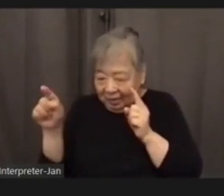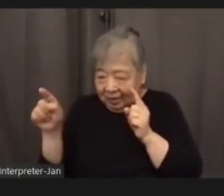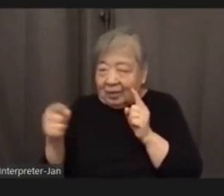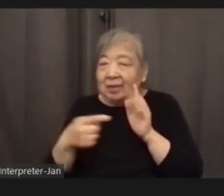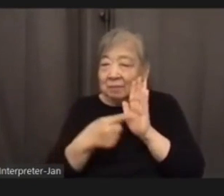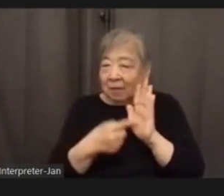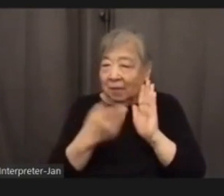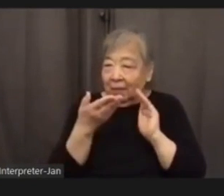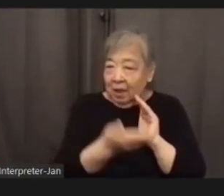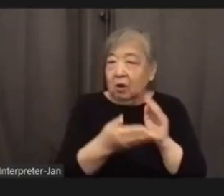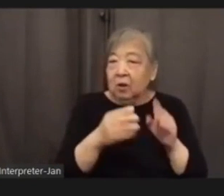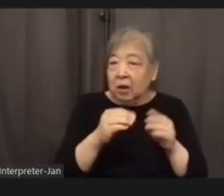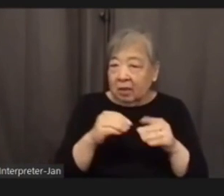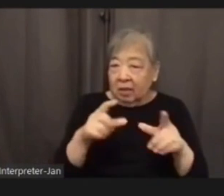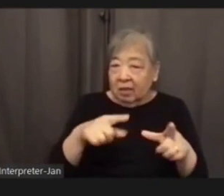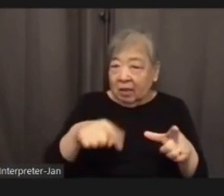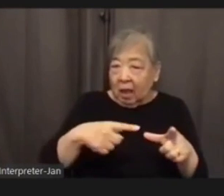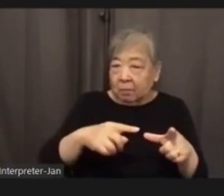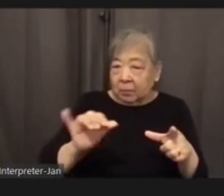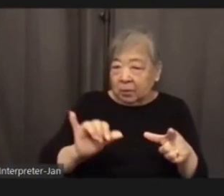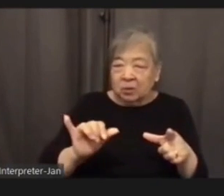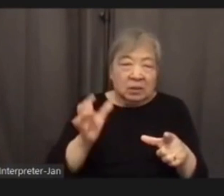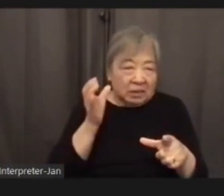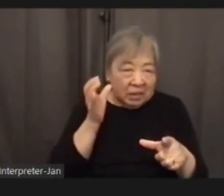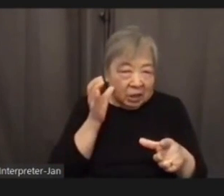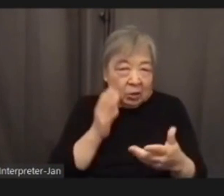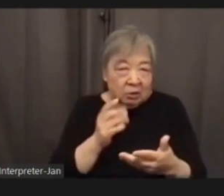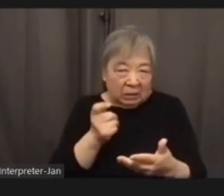several different ways. Yeah, let's hear a bit of the song, huh?